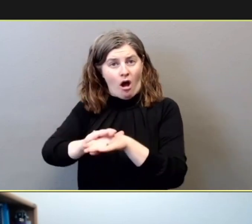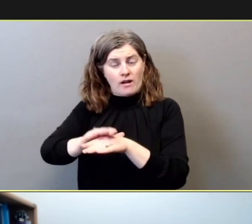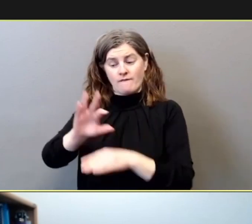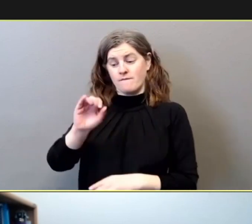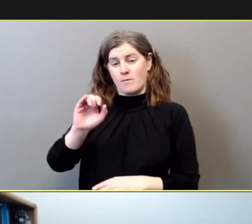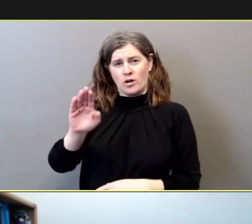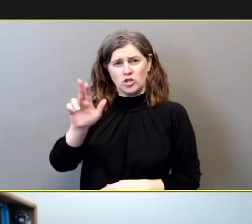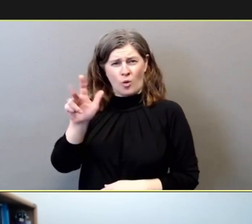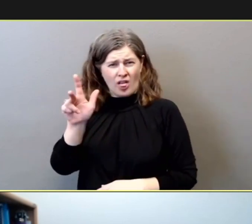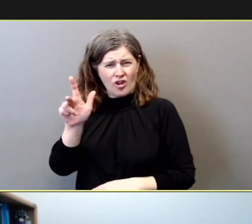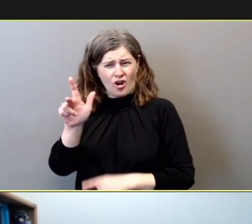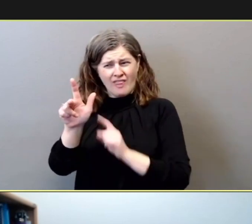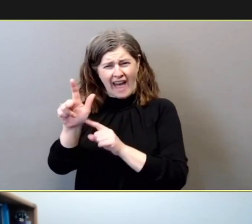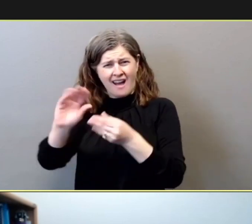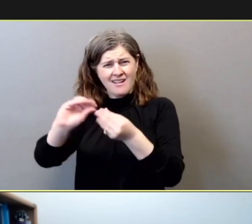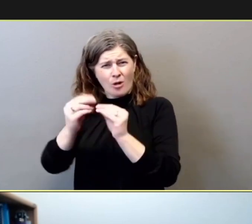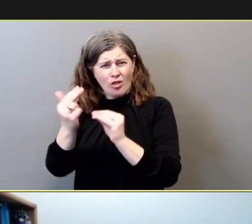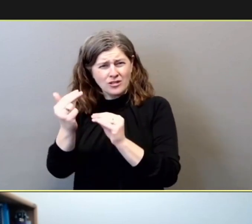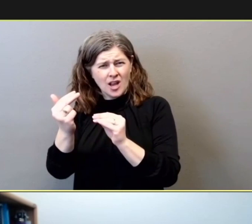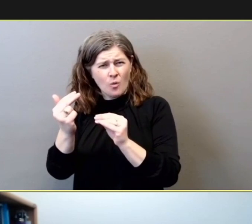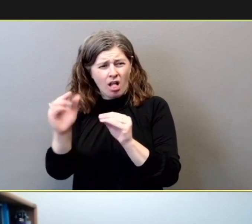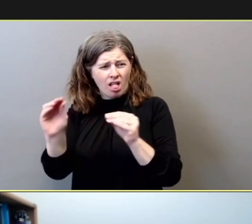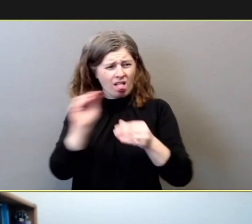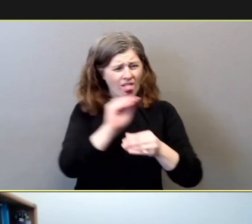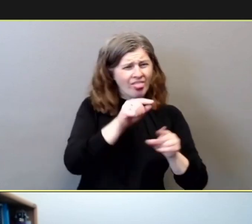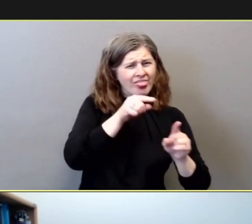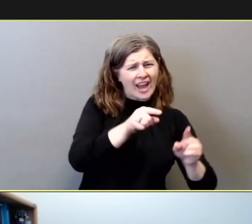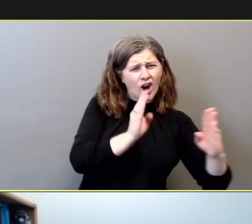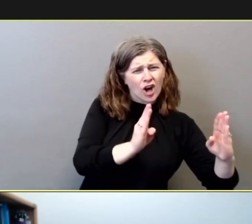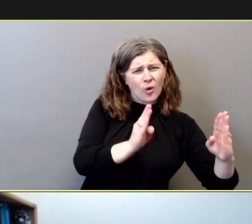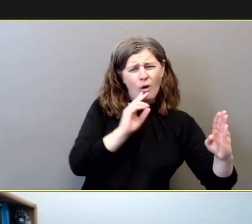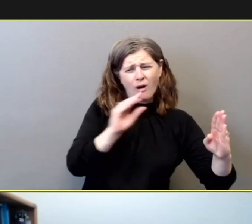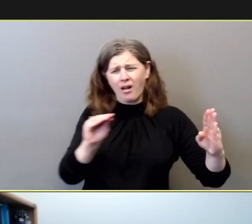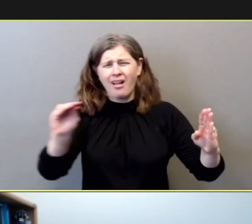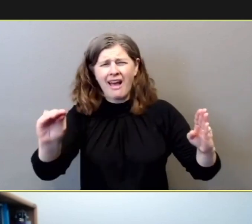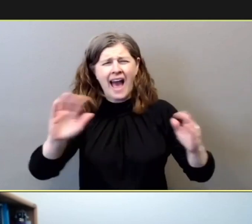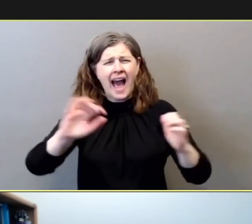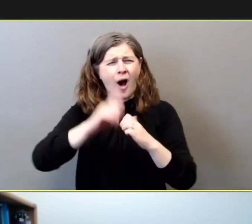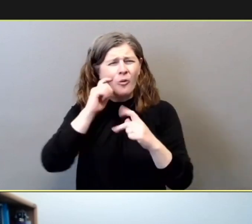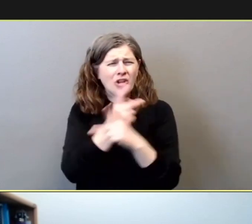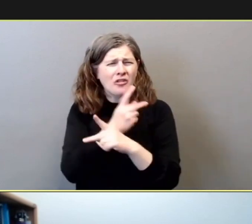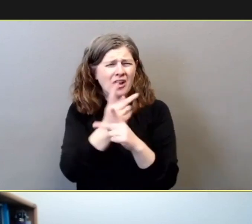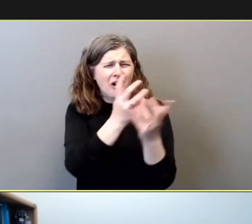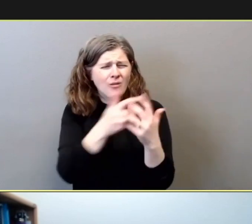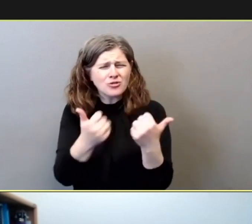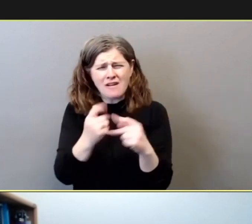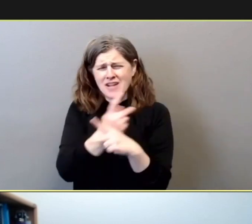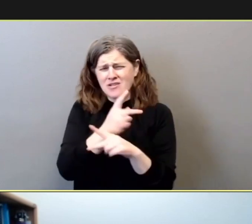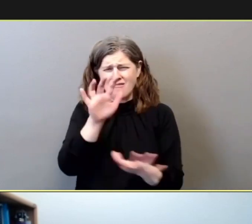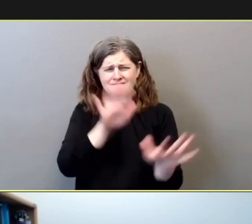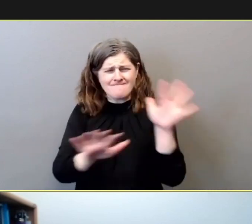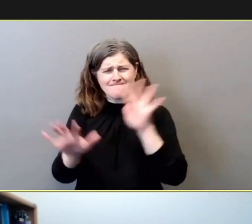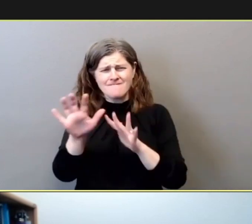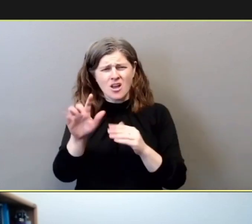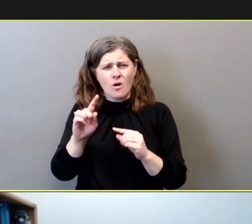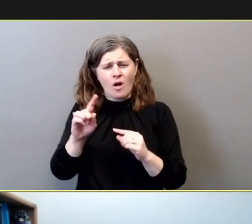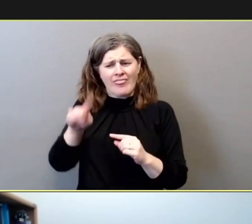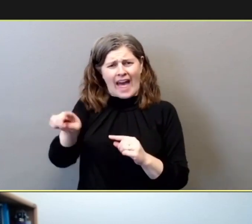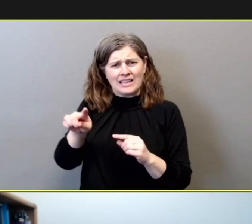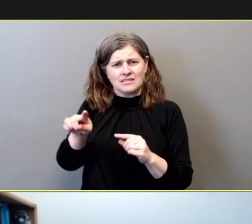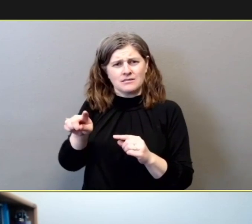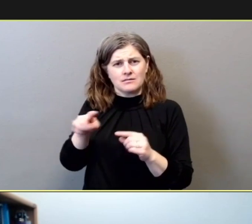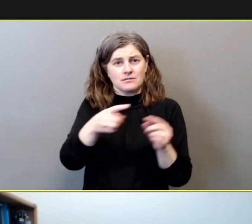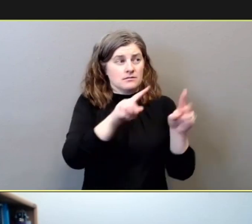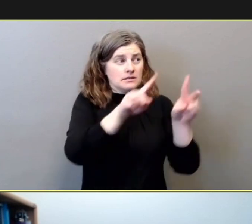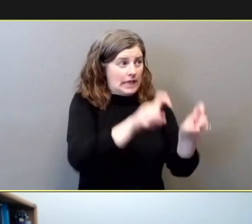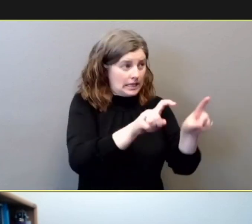23rd? Are they going to go into the next period, or will they go back? I mean, I don't know how you're going to figure that. I'm just trying to figure out where these samples